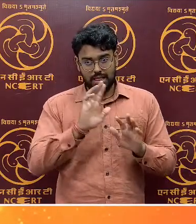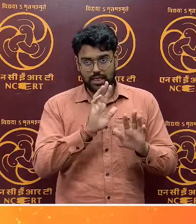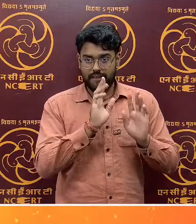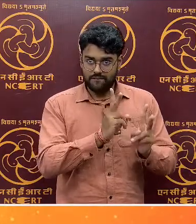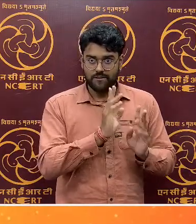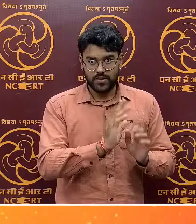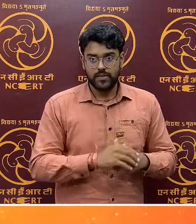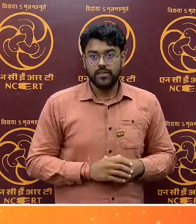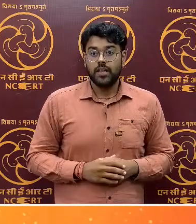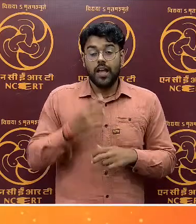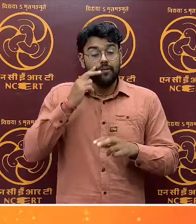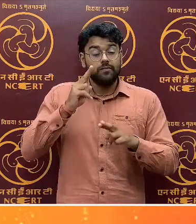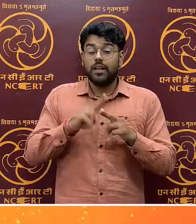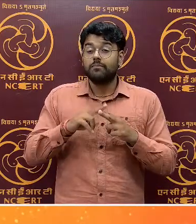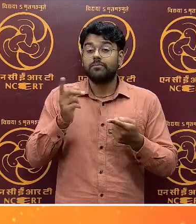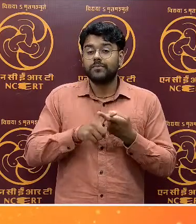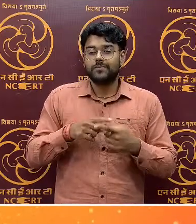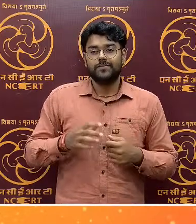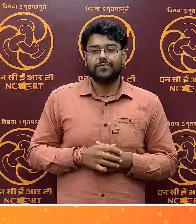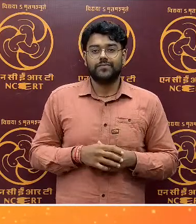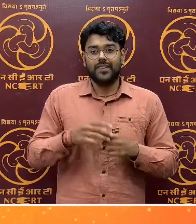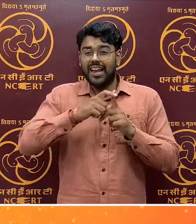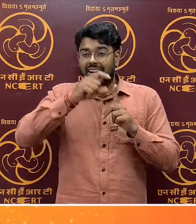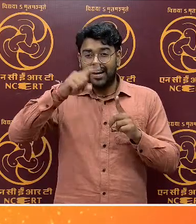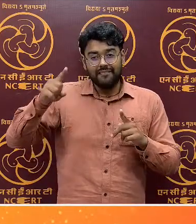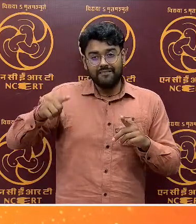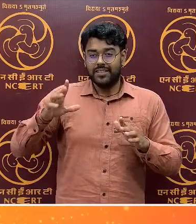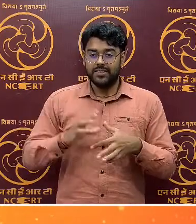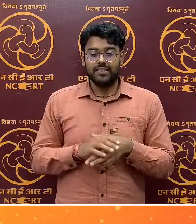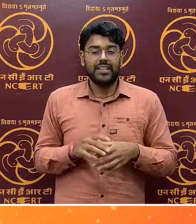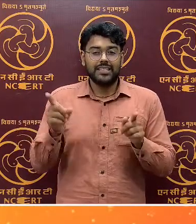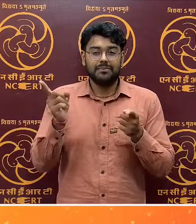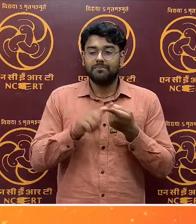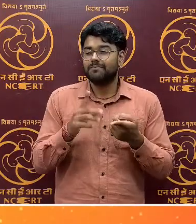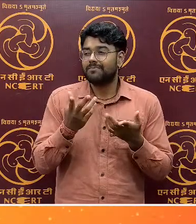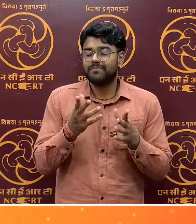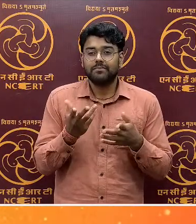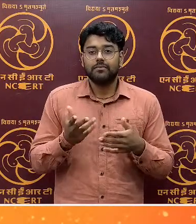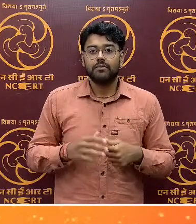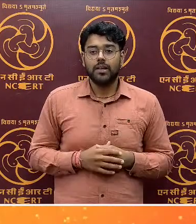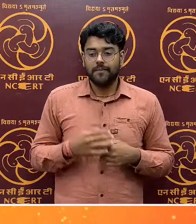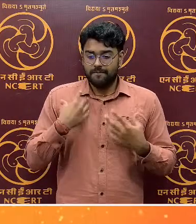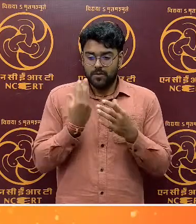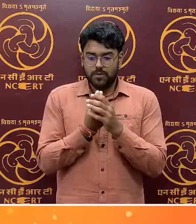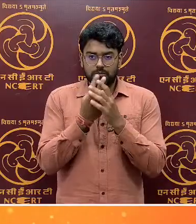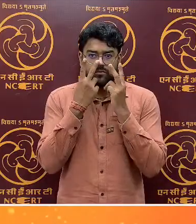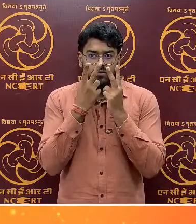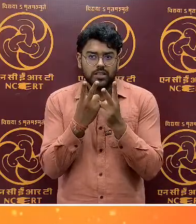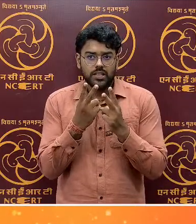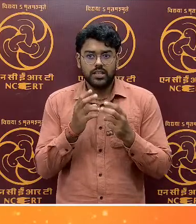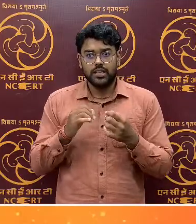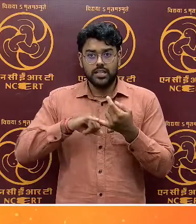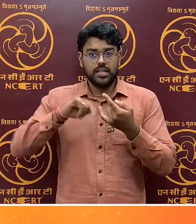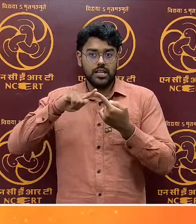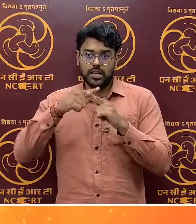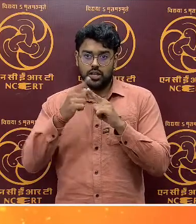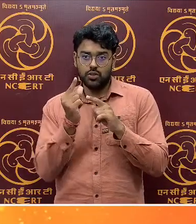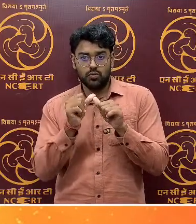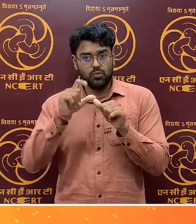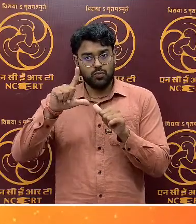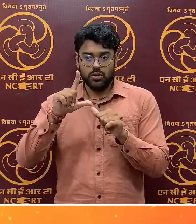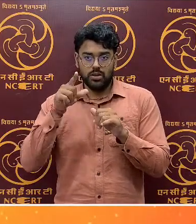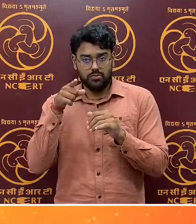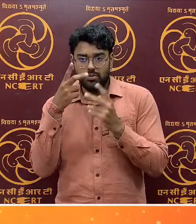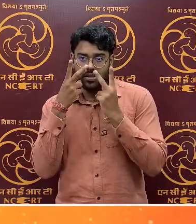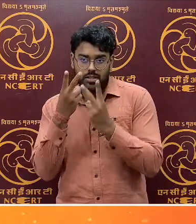happens if we talk of genetic diversity, right? Yeah. That will see mainly in sexual reproduction. Why?